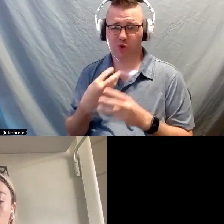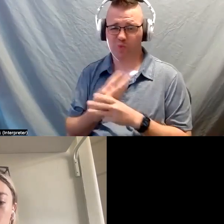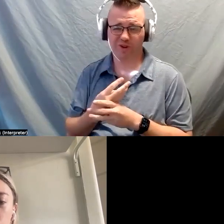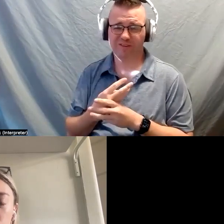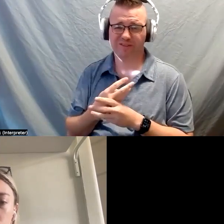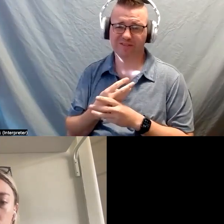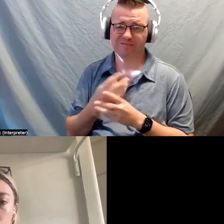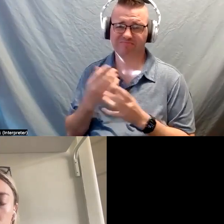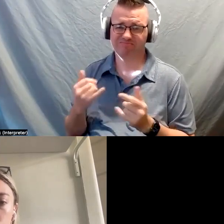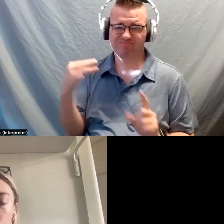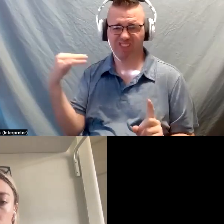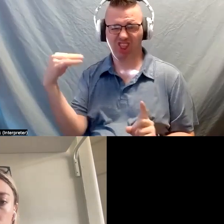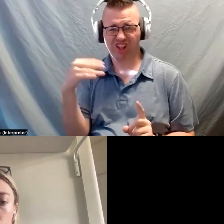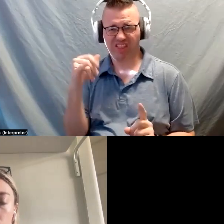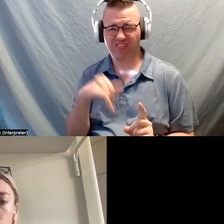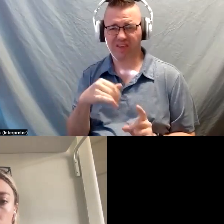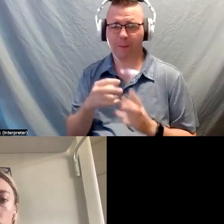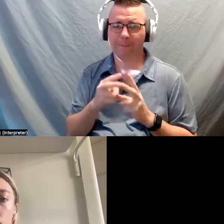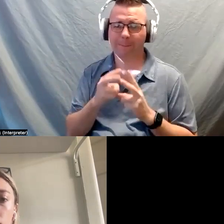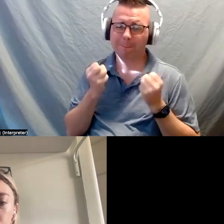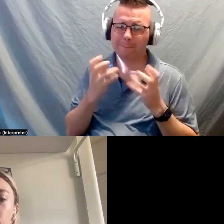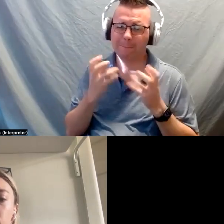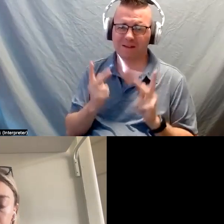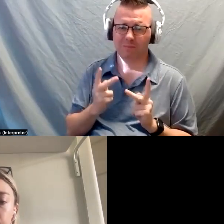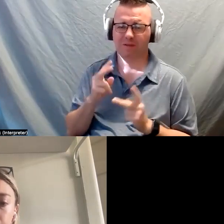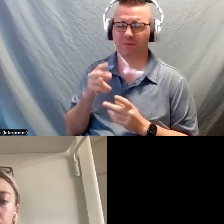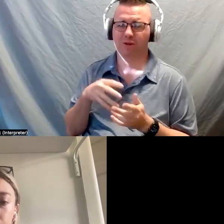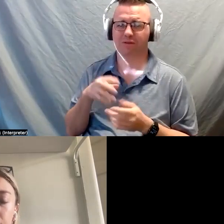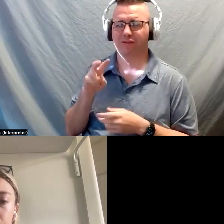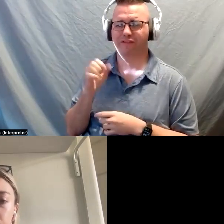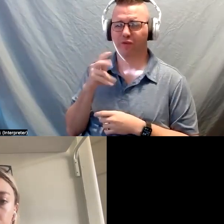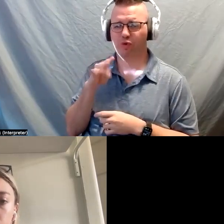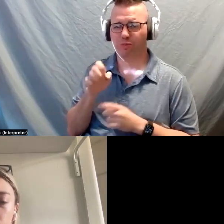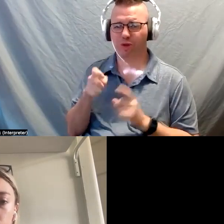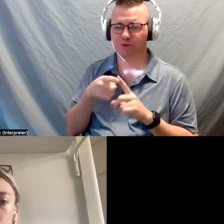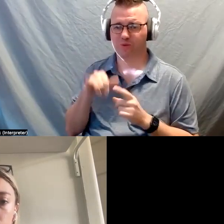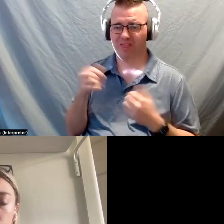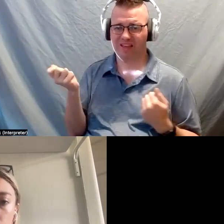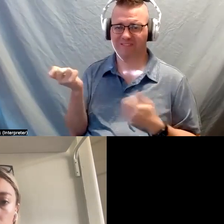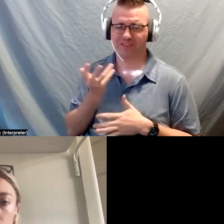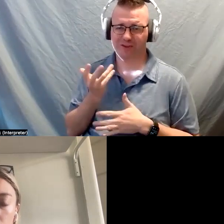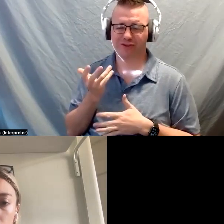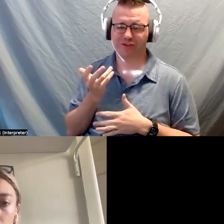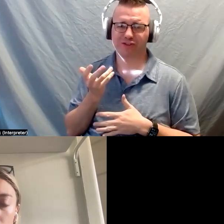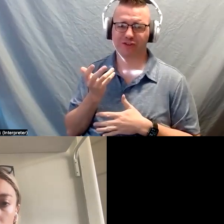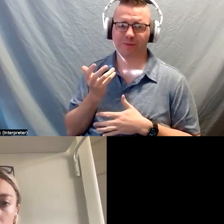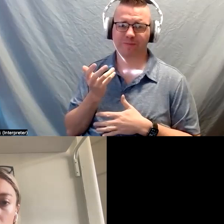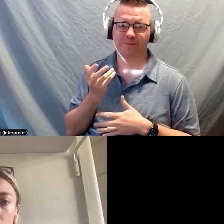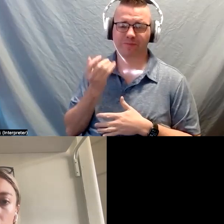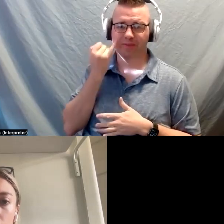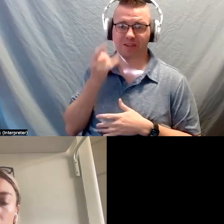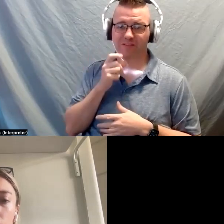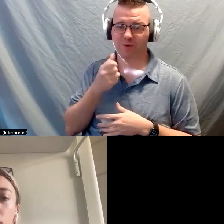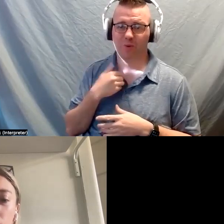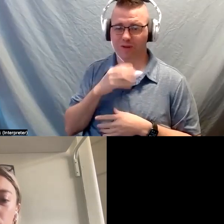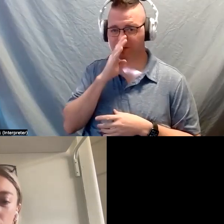modernity. And many people are vulnerable to those fears, especially if they have no